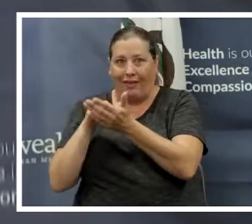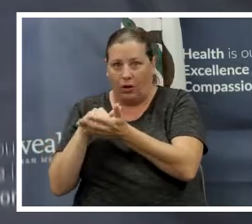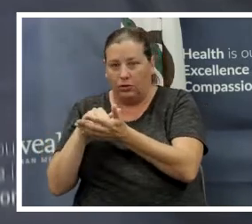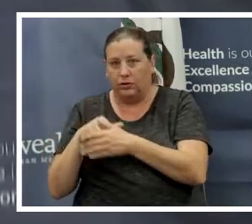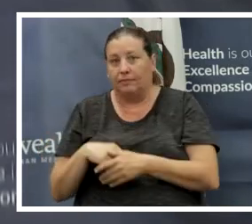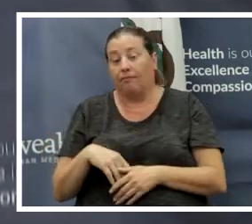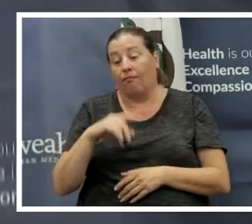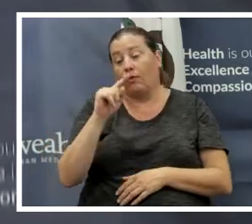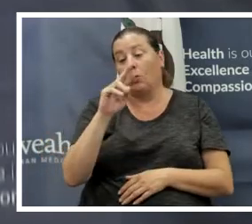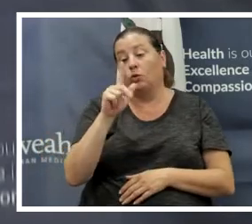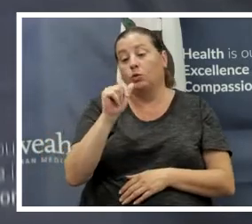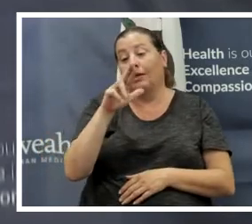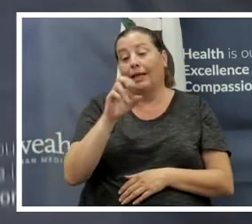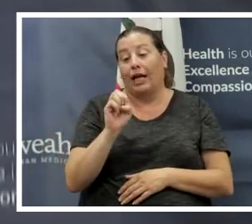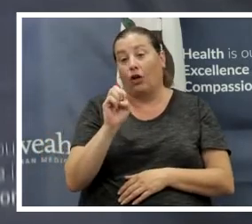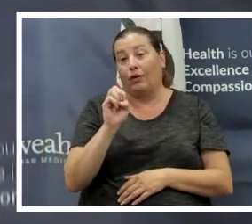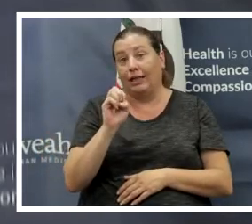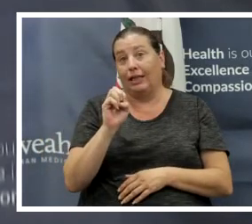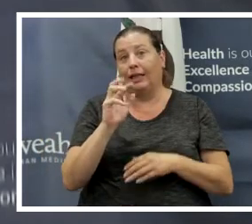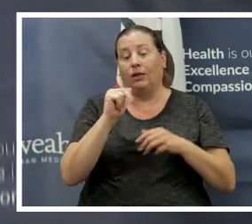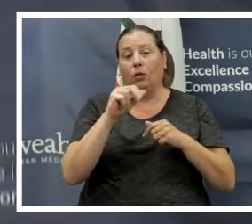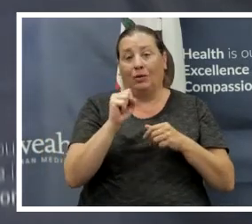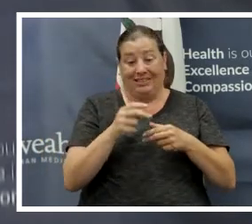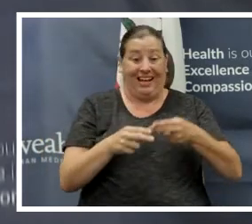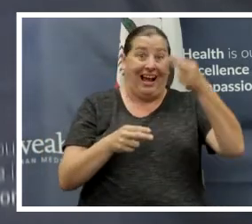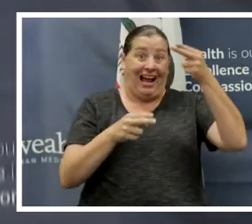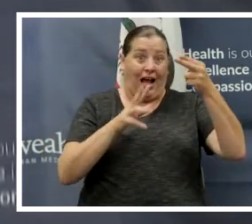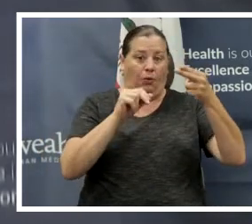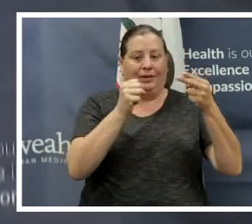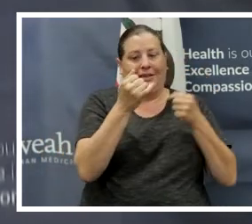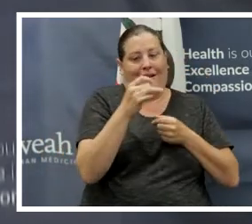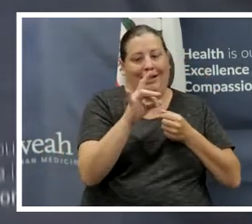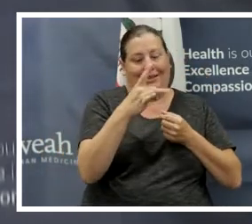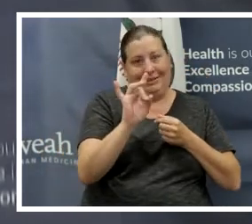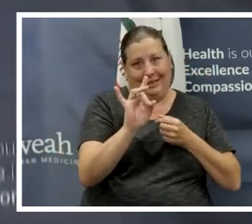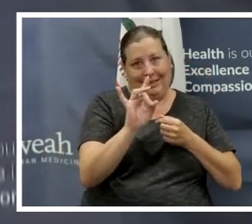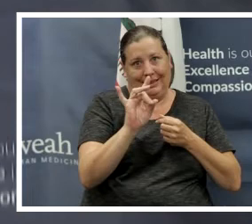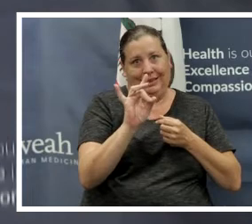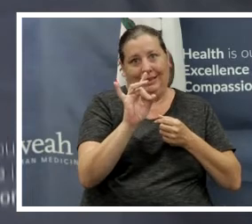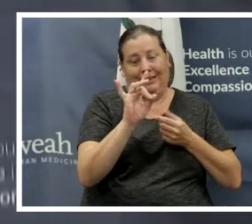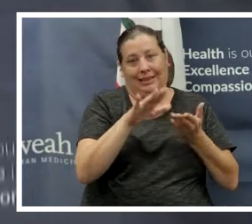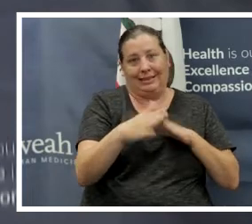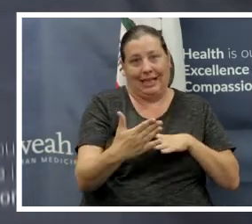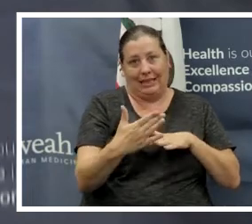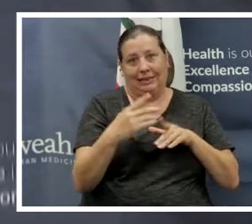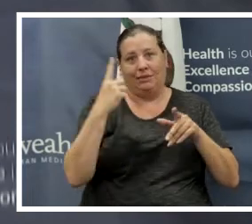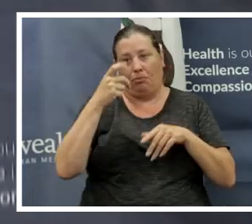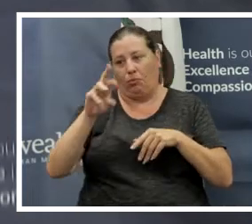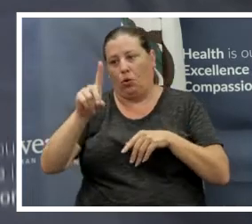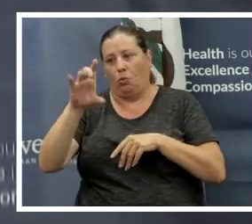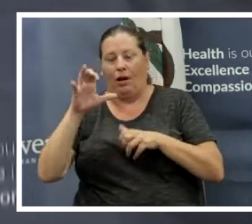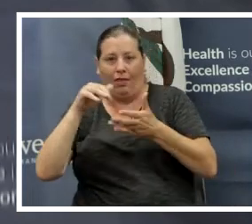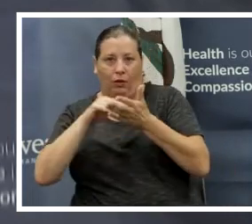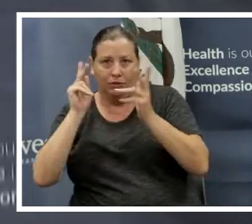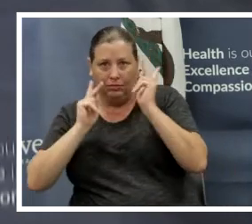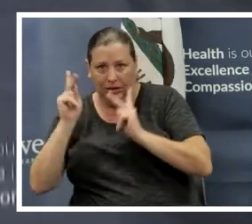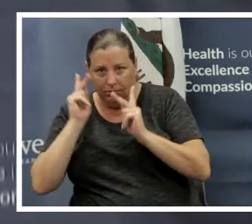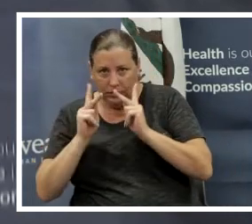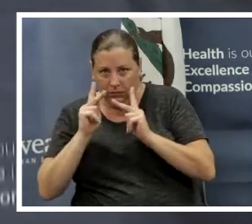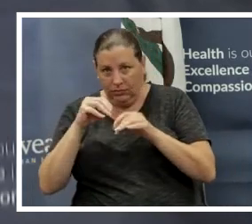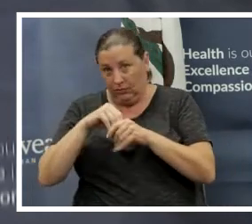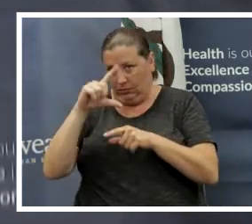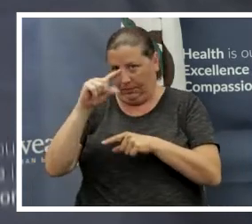County was at 18 deaths per 100,000 from the flu in 2018. So about 3 times